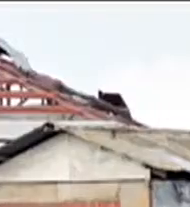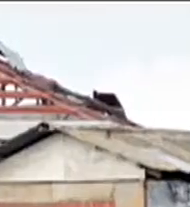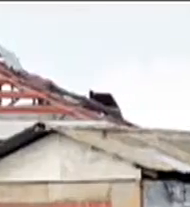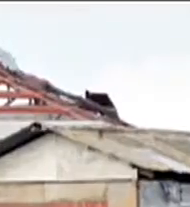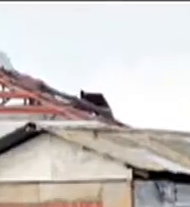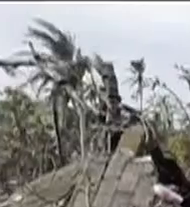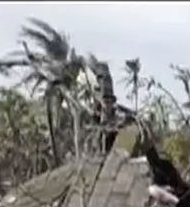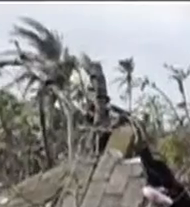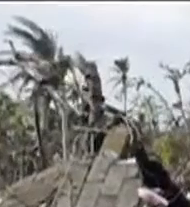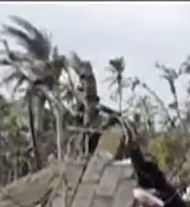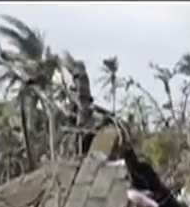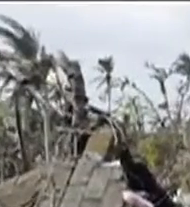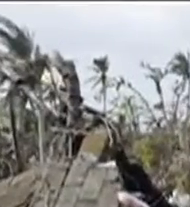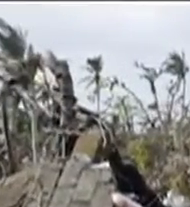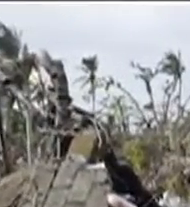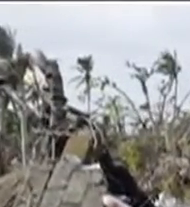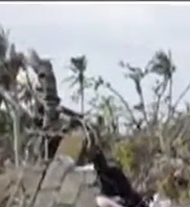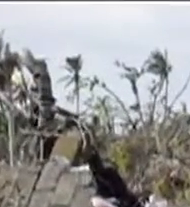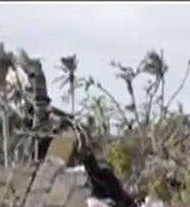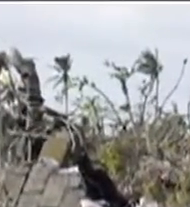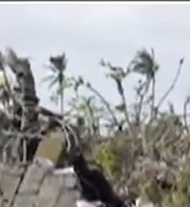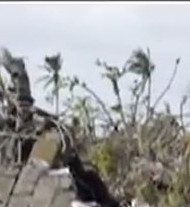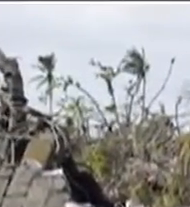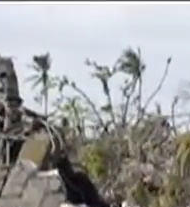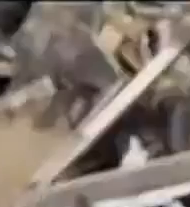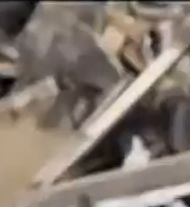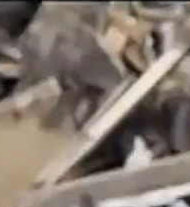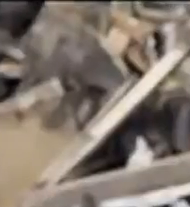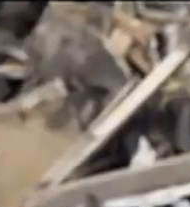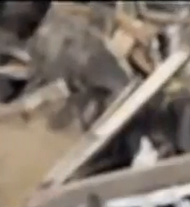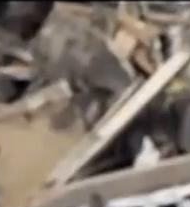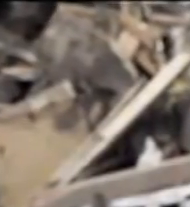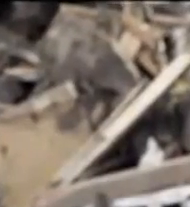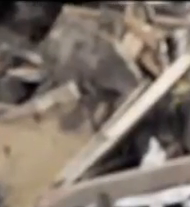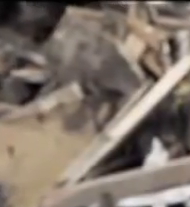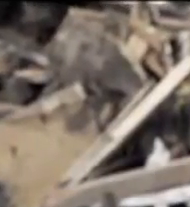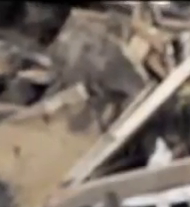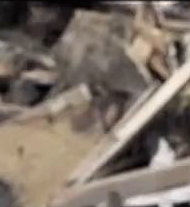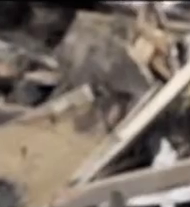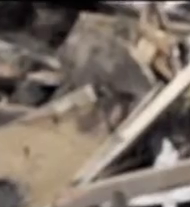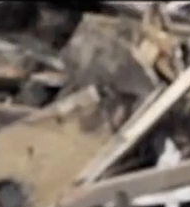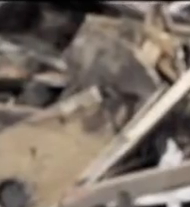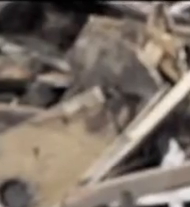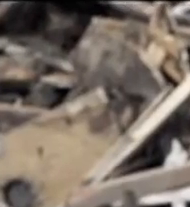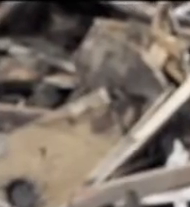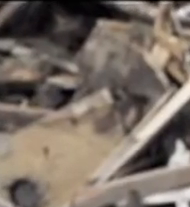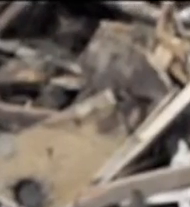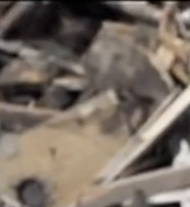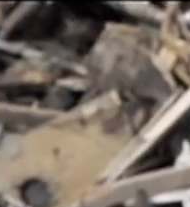and disasters that destroyed whole societies overnight.